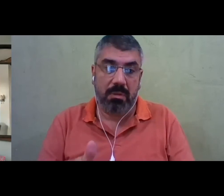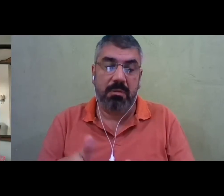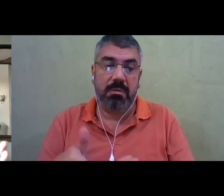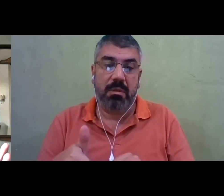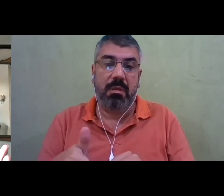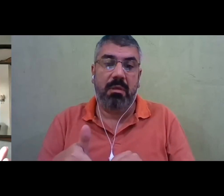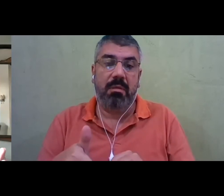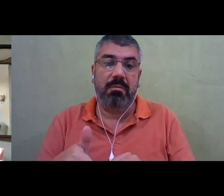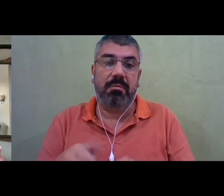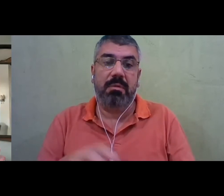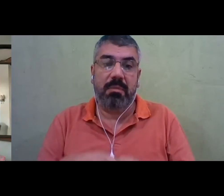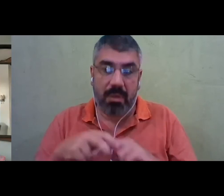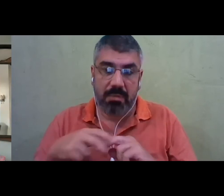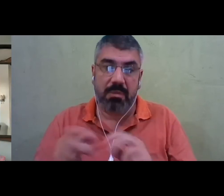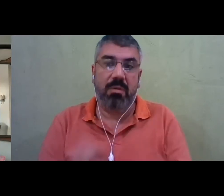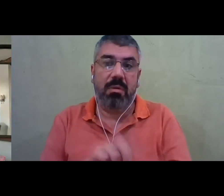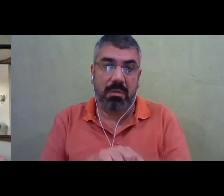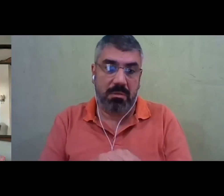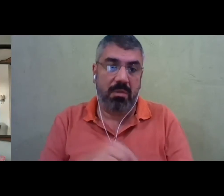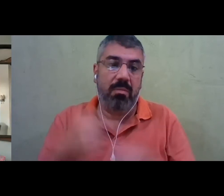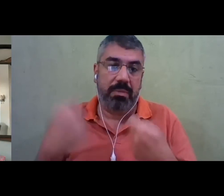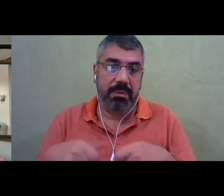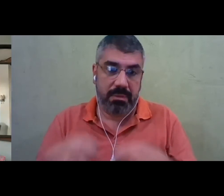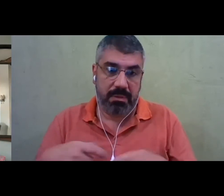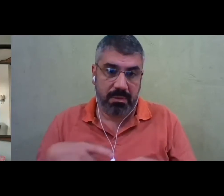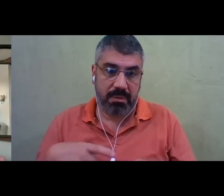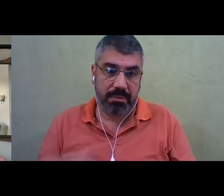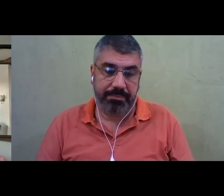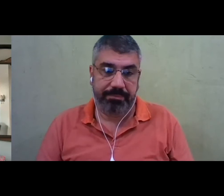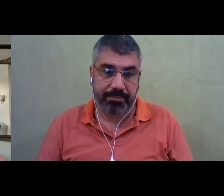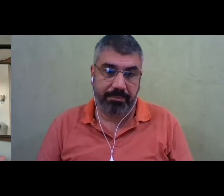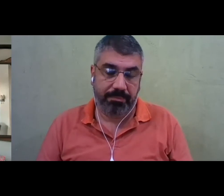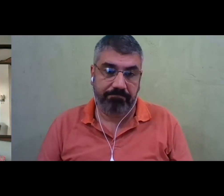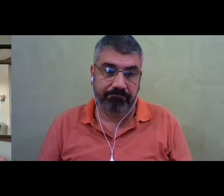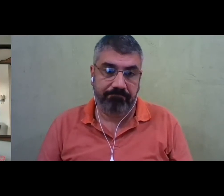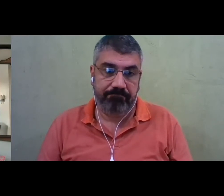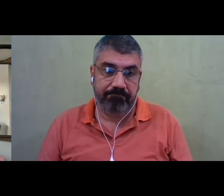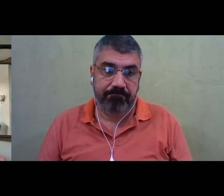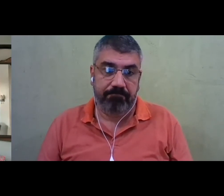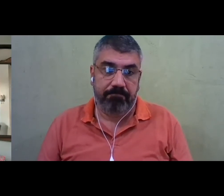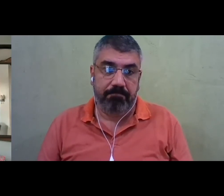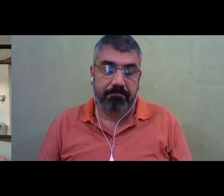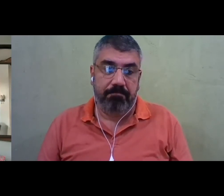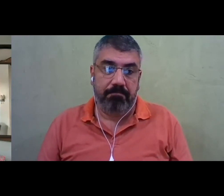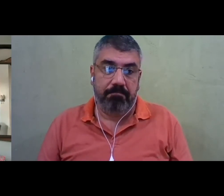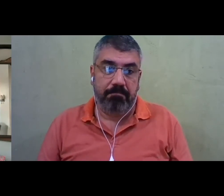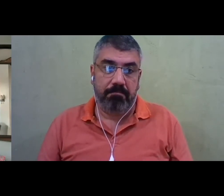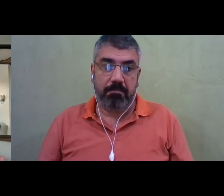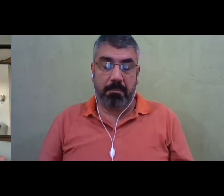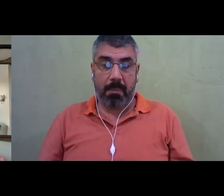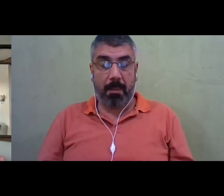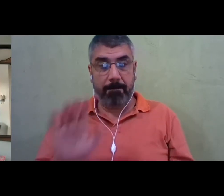to break from that prematurely just lead to horrible distortions, right? But at a certain